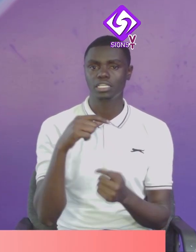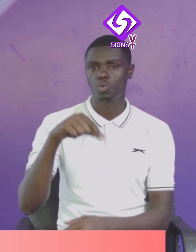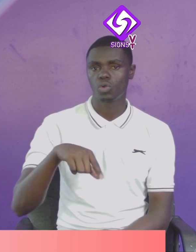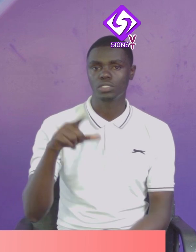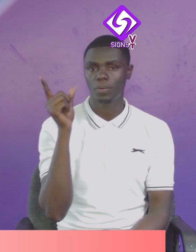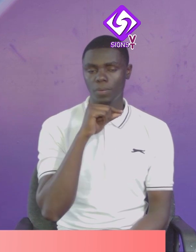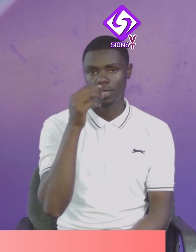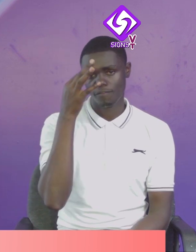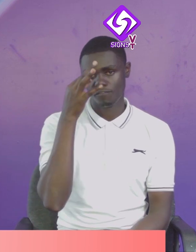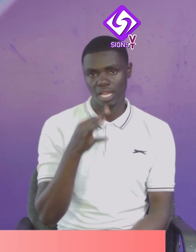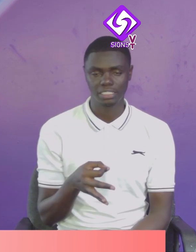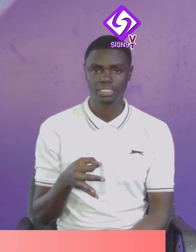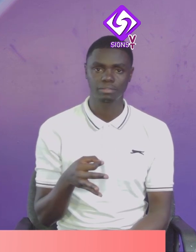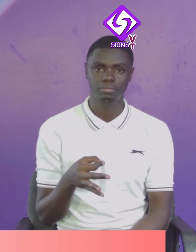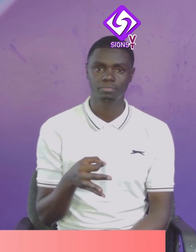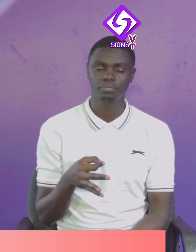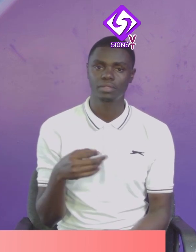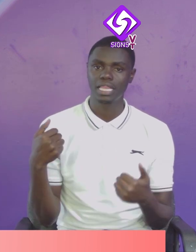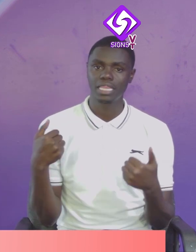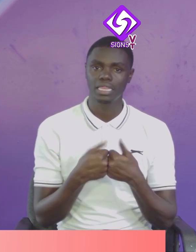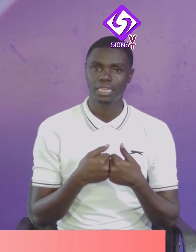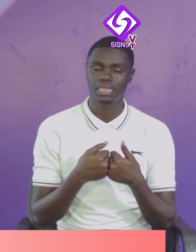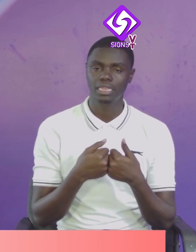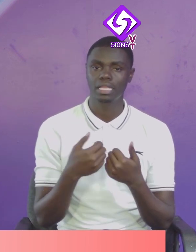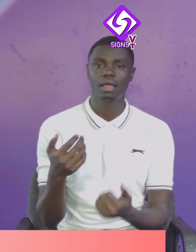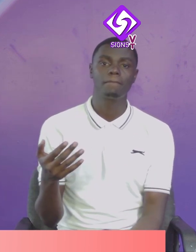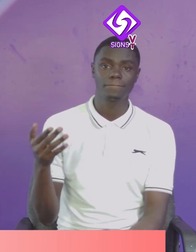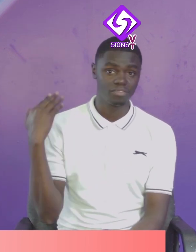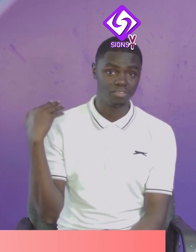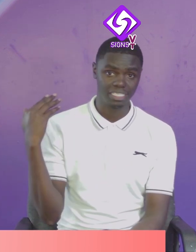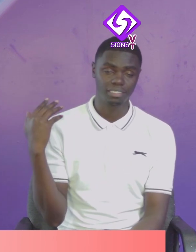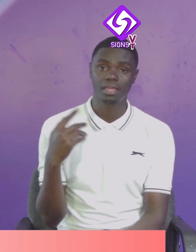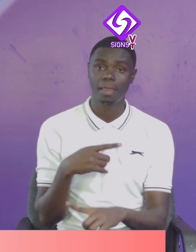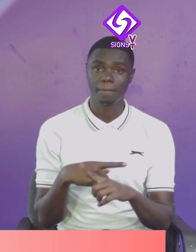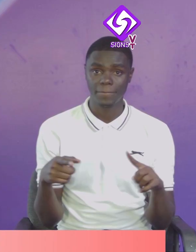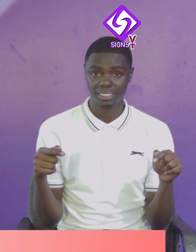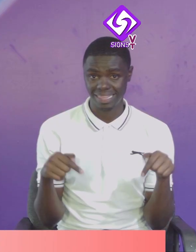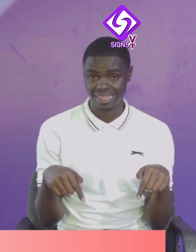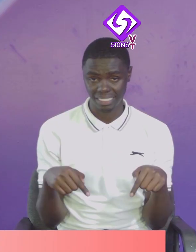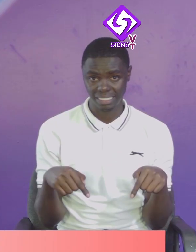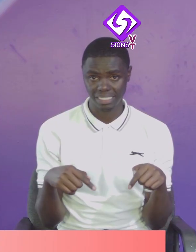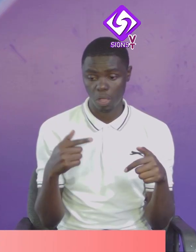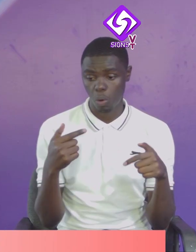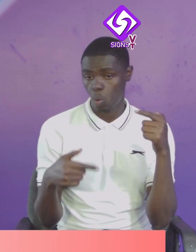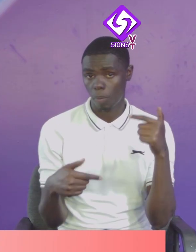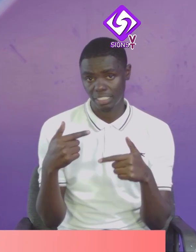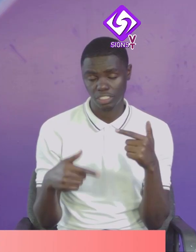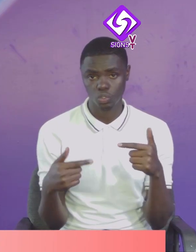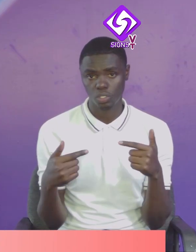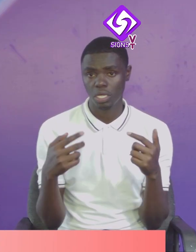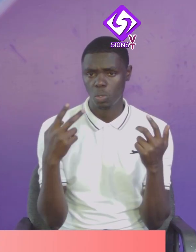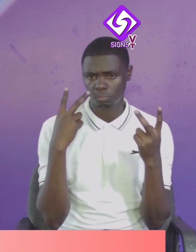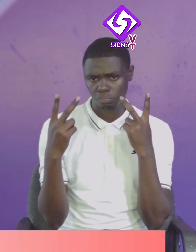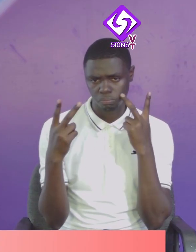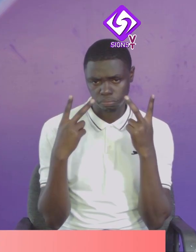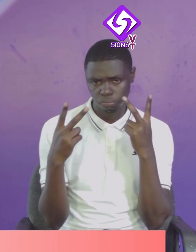France, the game that played previously. But in this competition, we have to see the likes